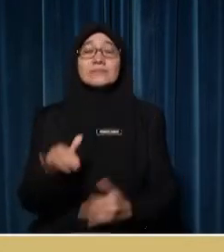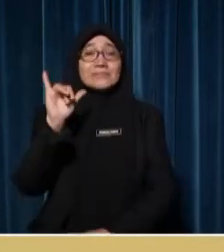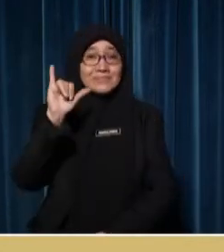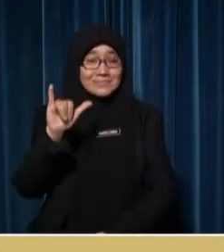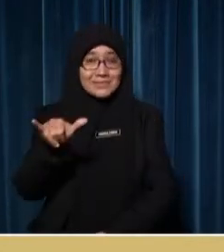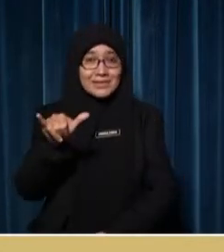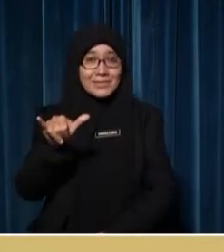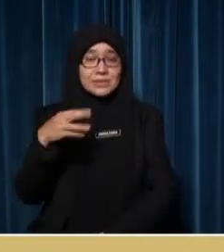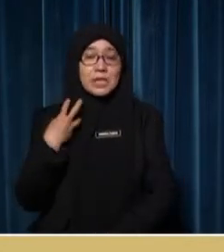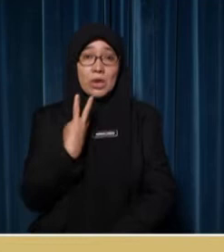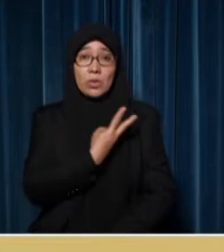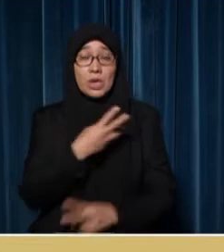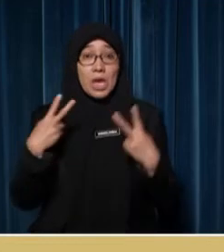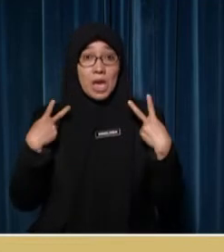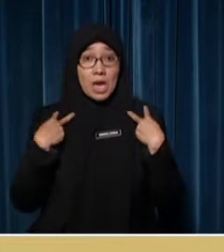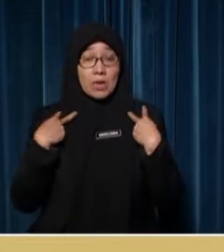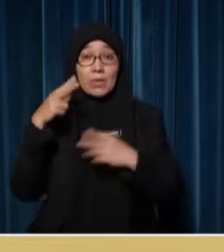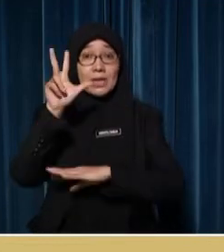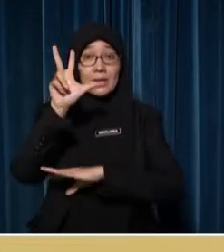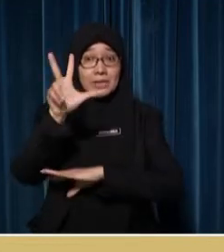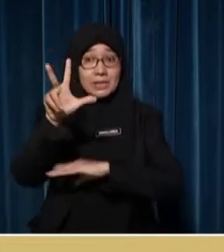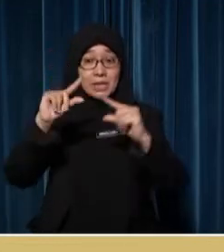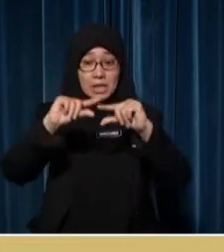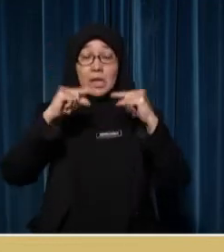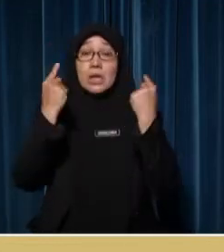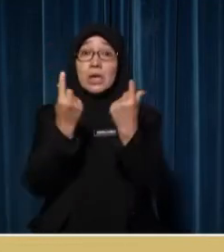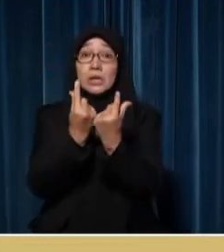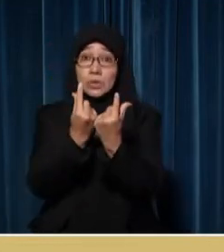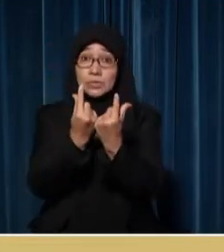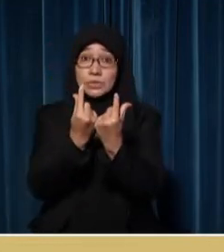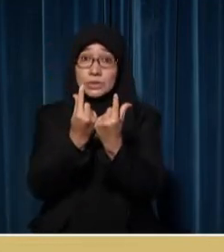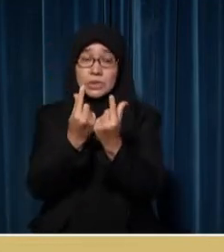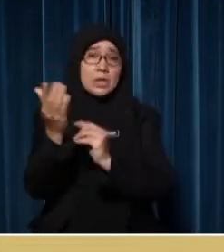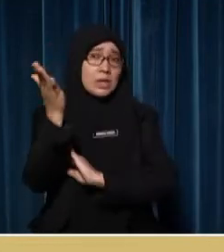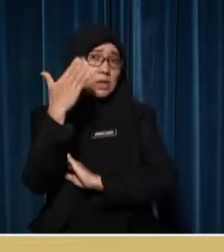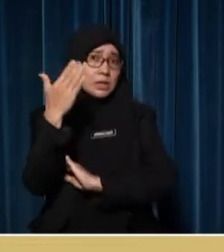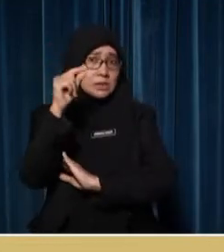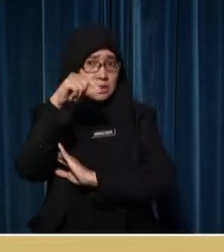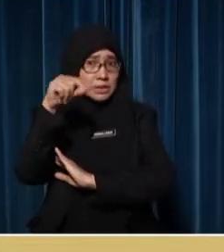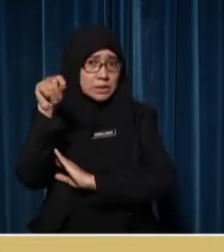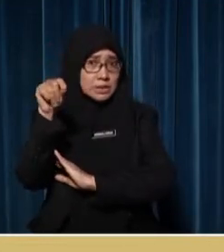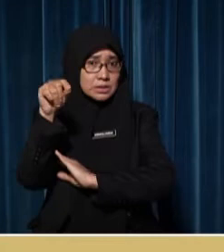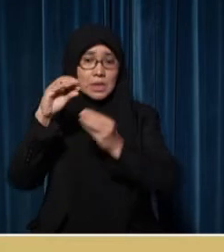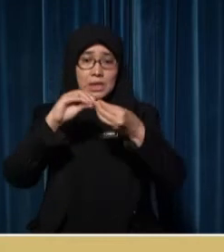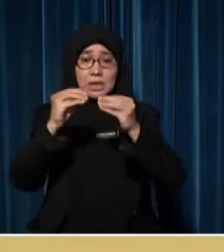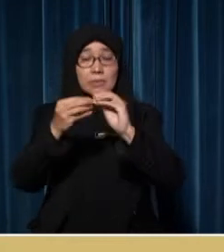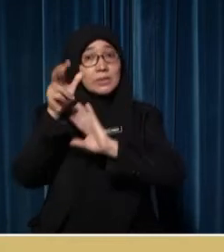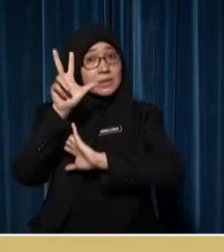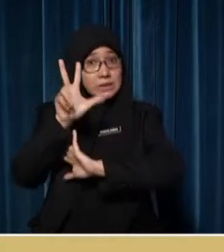Yes, we have 3 groups. Let's write the number 3.